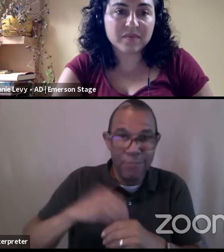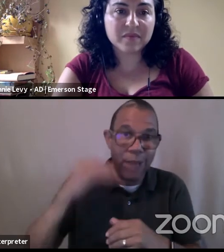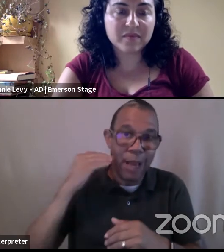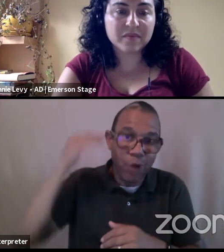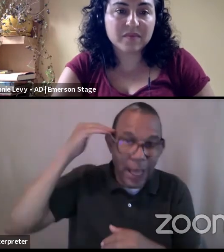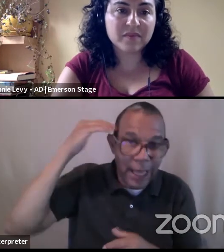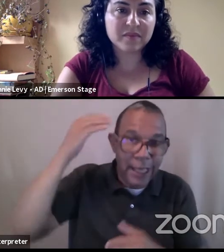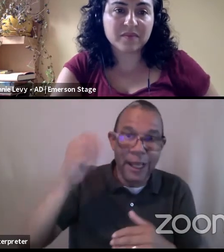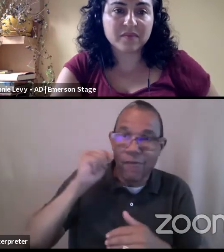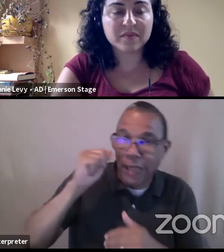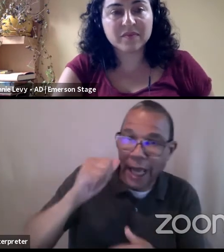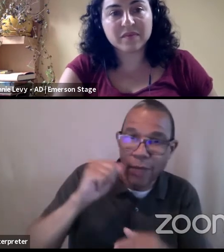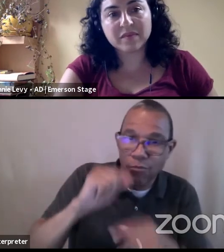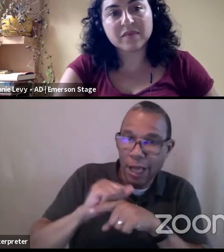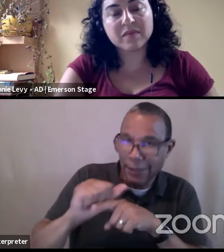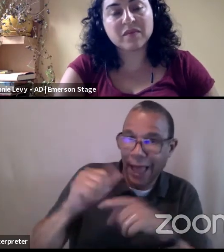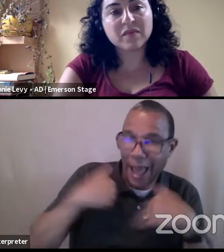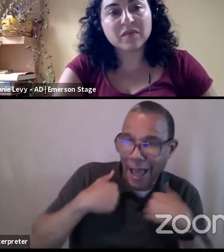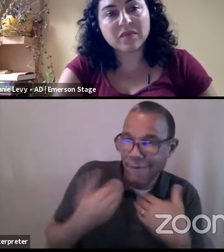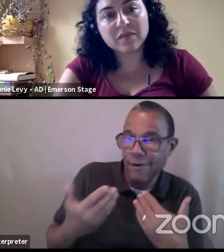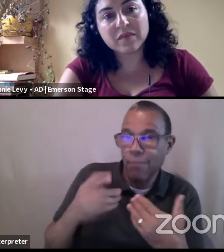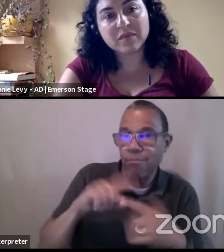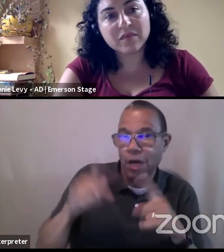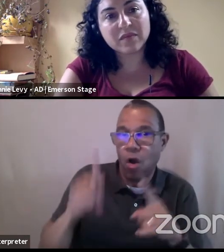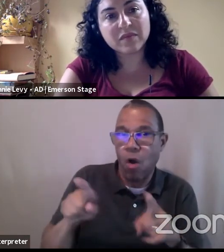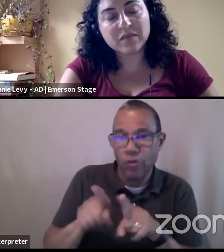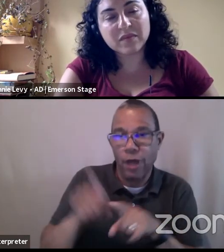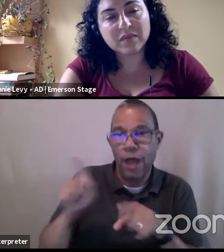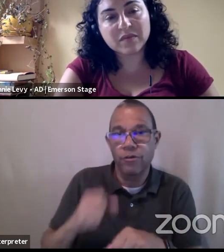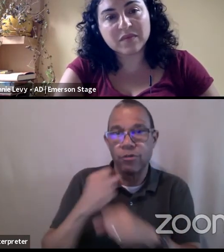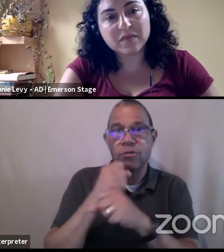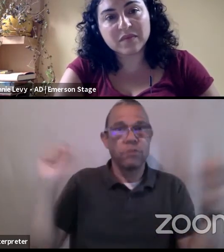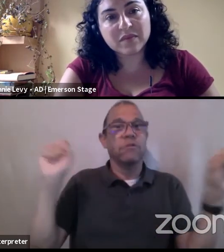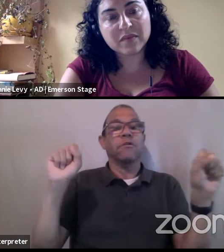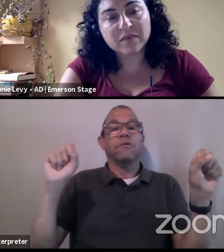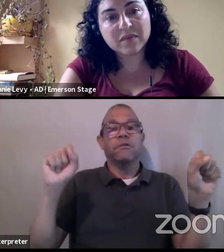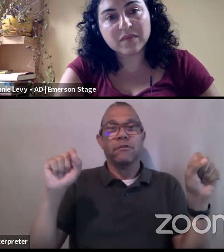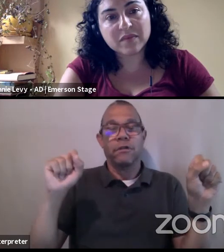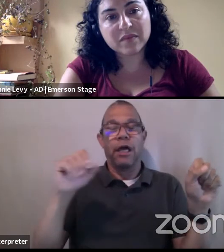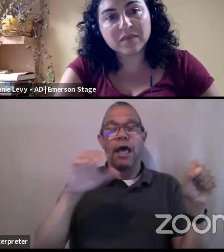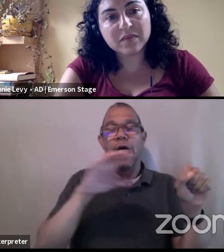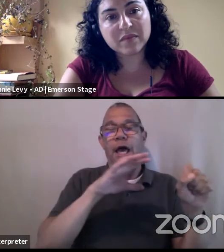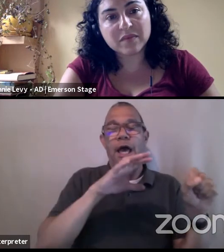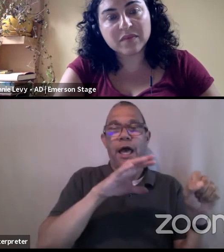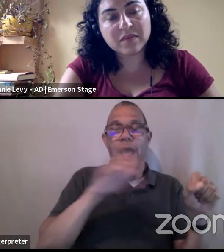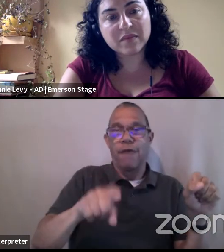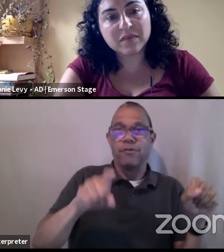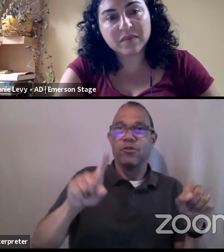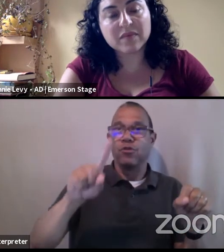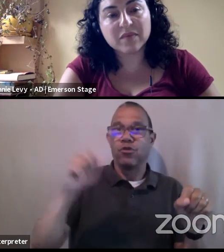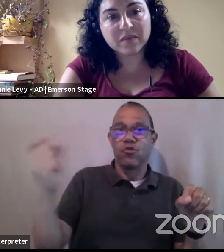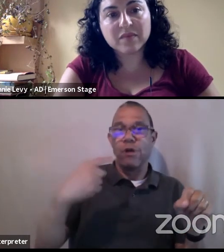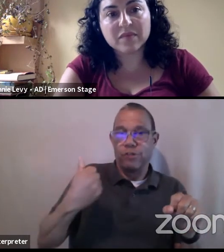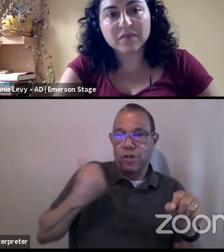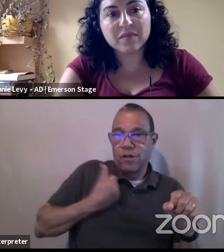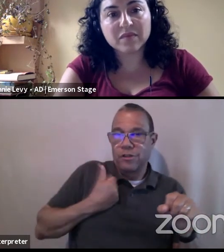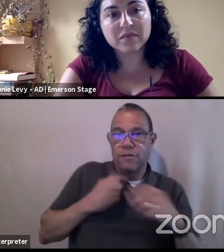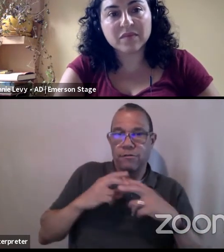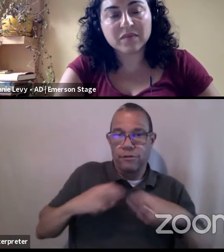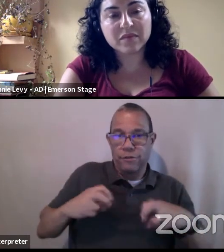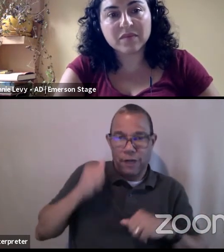practice, but we have to, uh, we have to question ourselves every day. We have to,